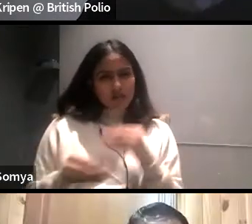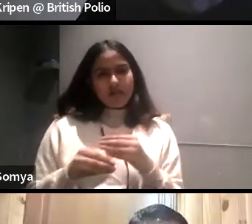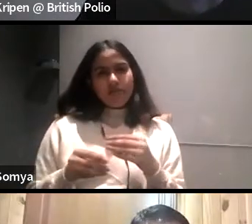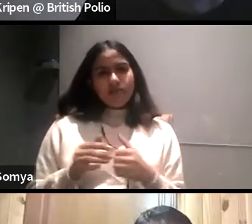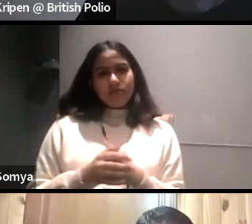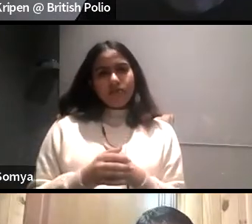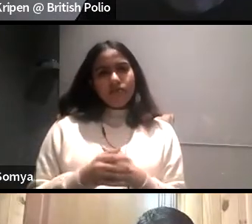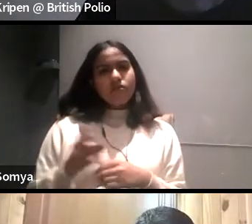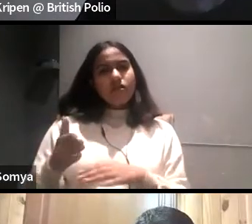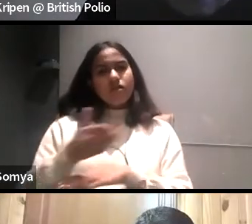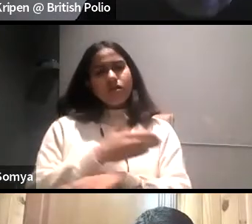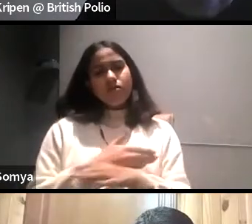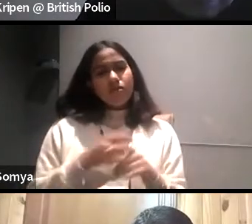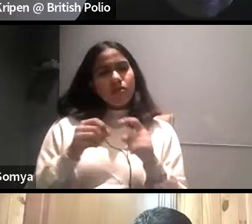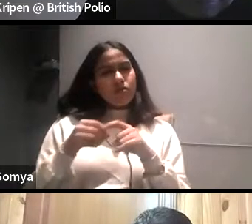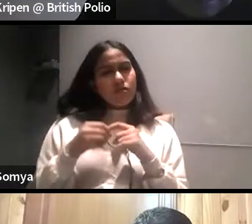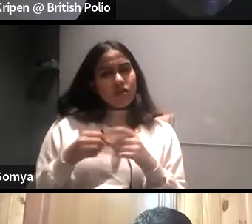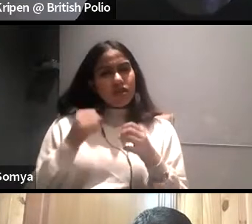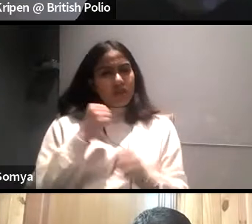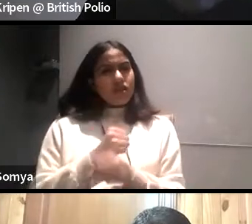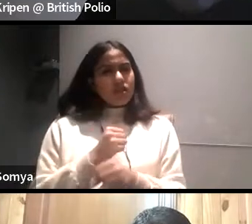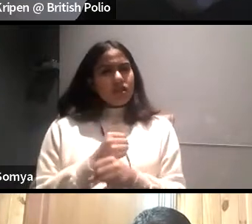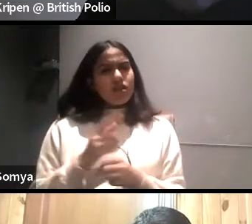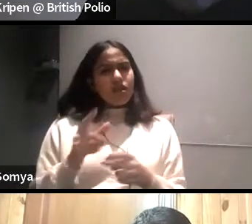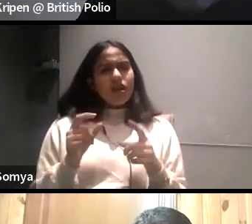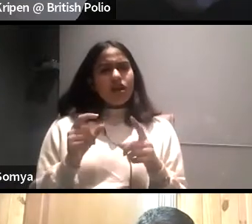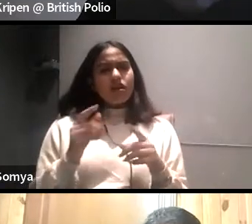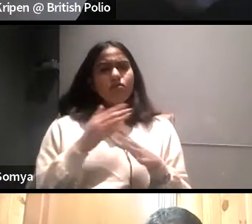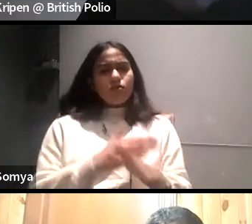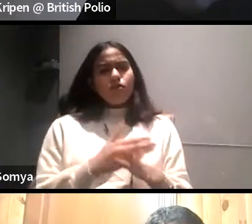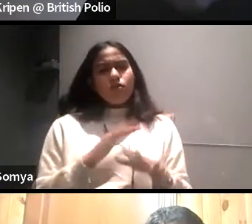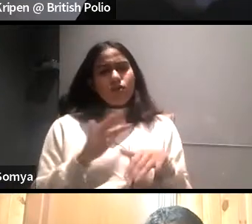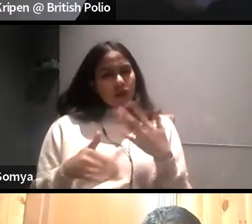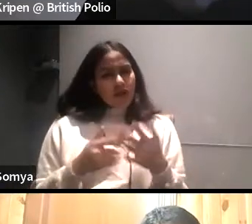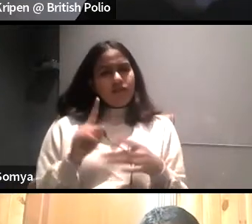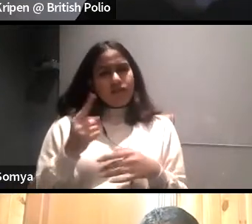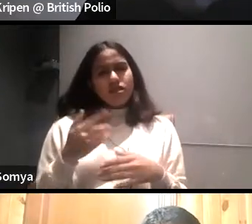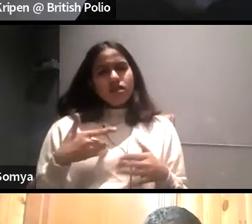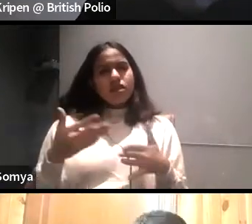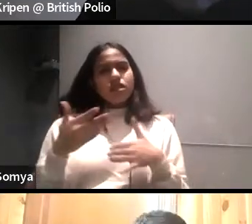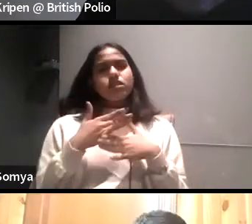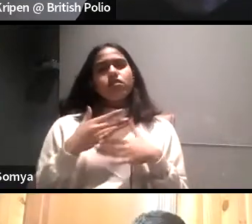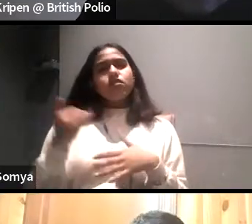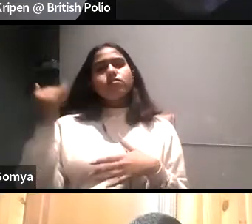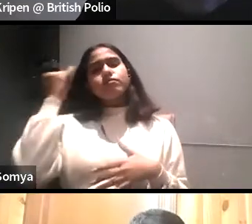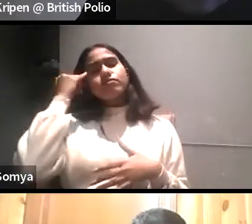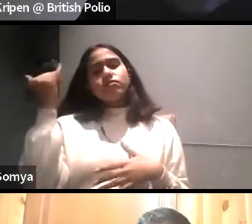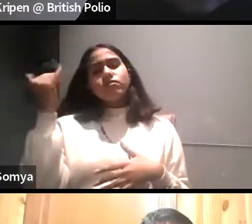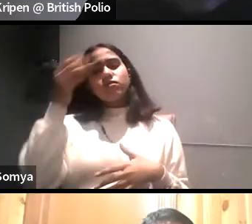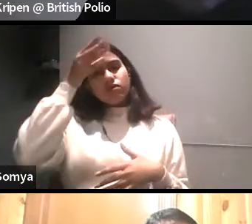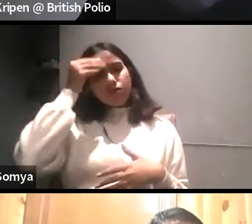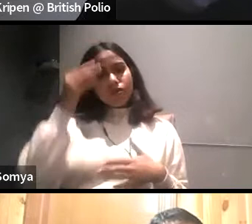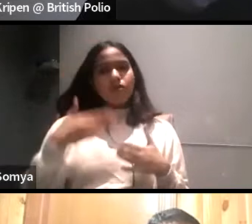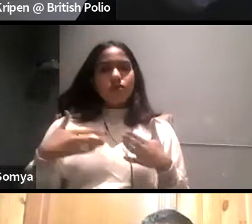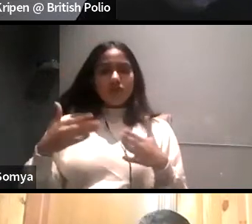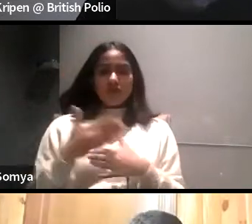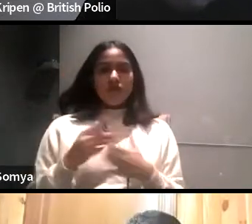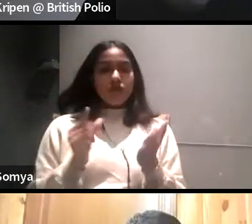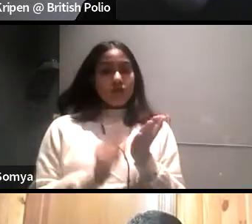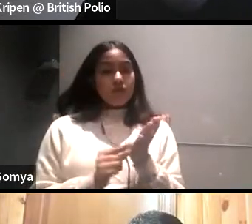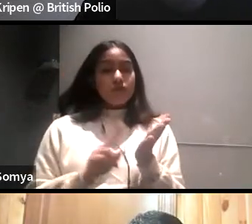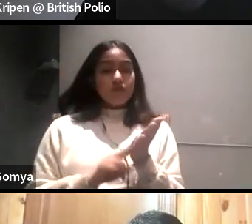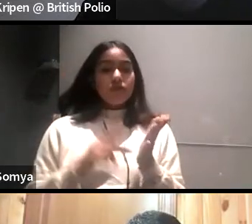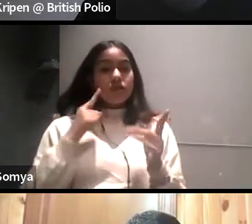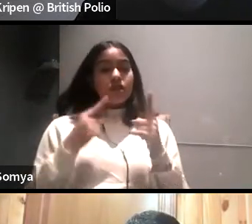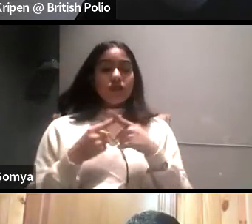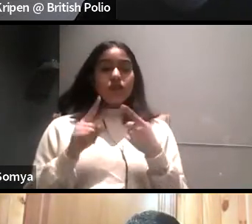your previous question about how government is protecting. I wanted to share some of my thoughts and knowledge. In United States, it's